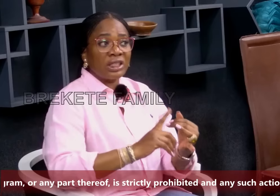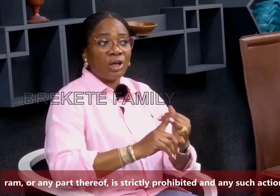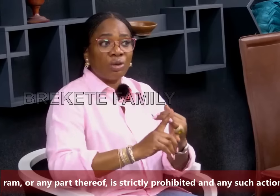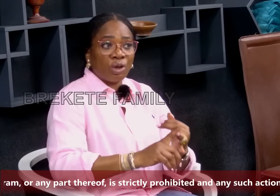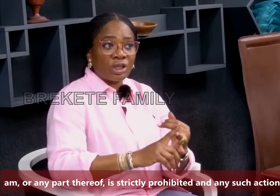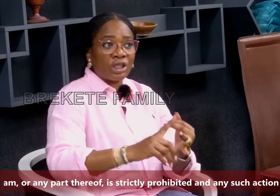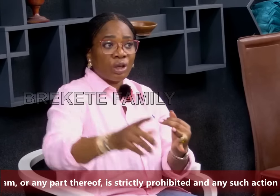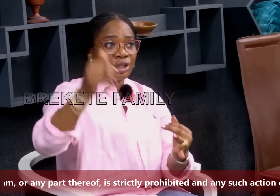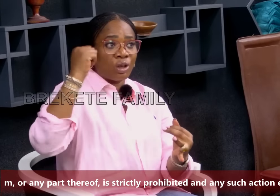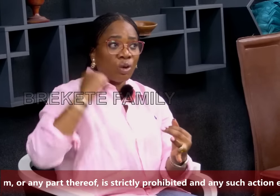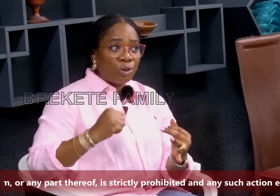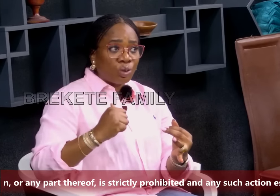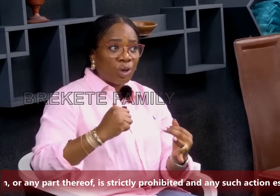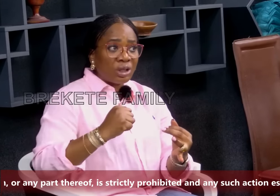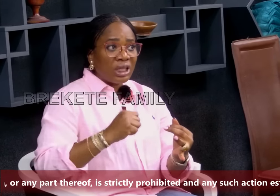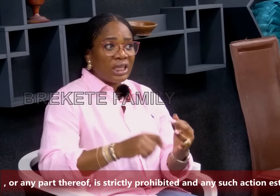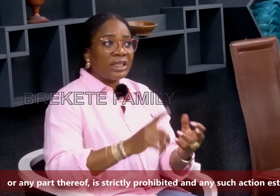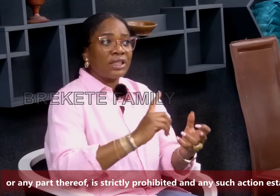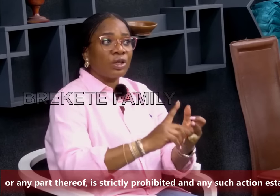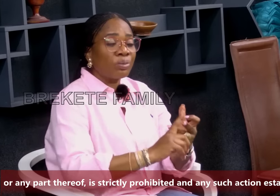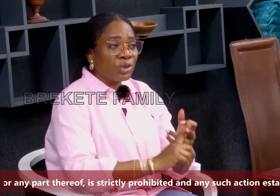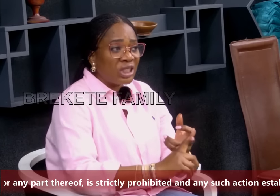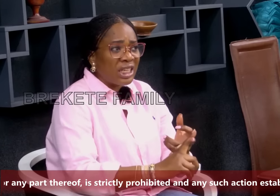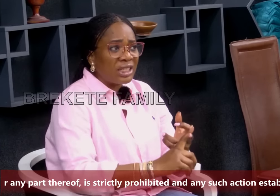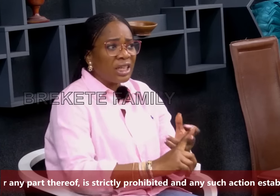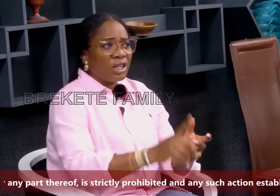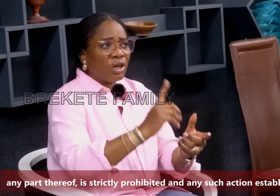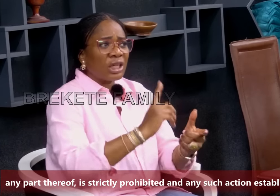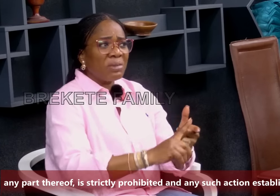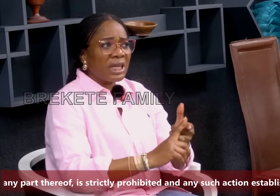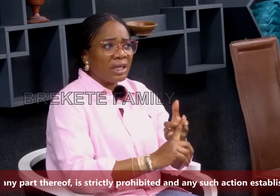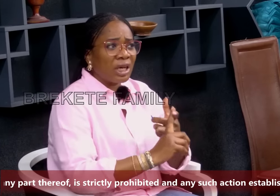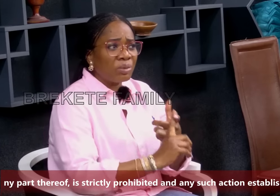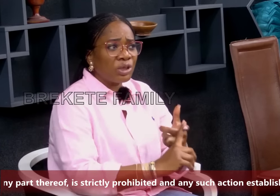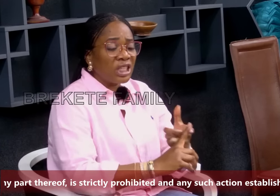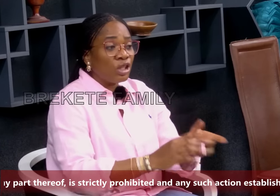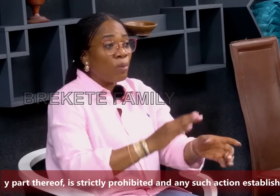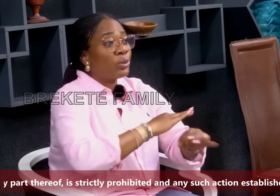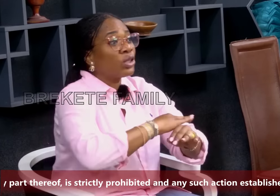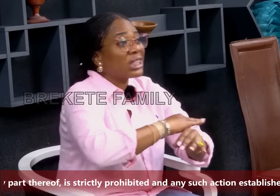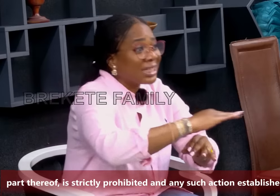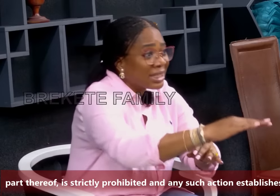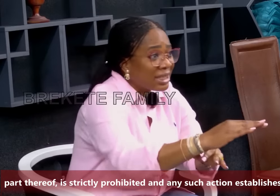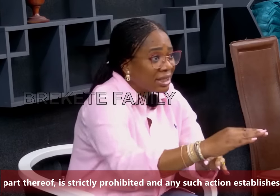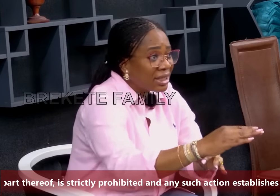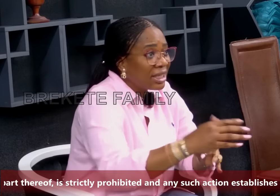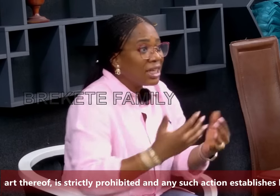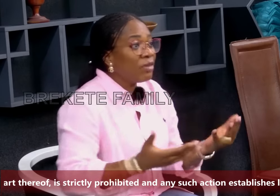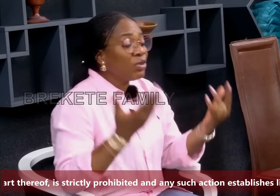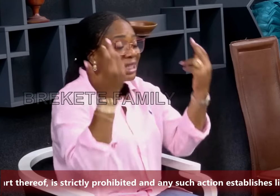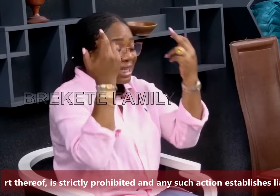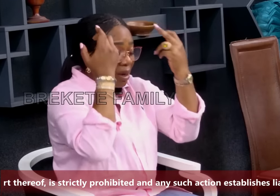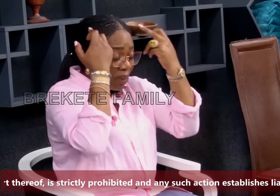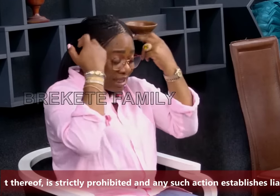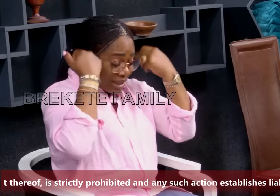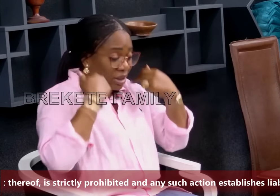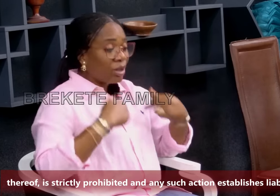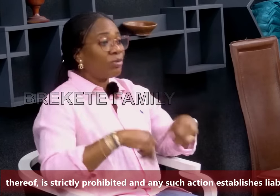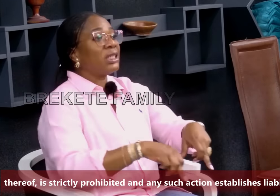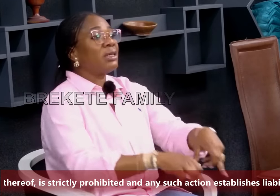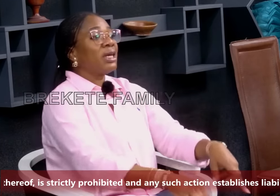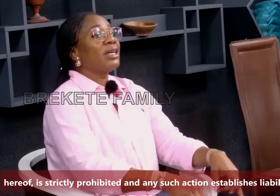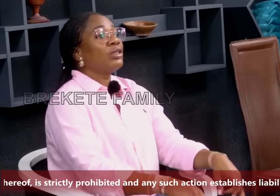sure it is not Rusty or the old one it is up to date your chem chicals are up to date your processes even the